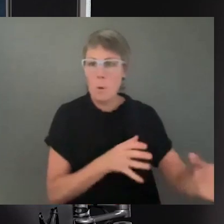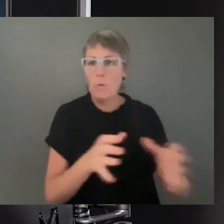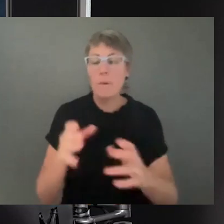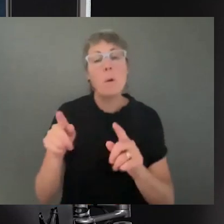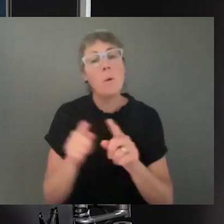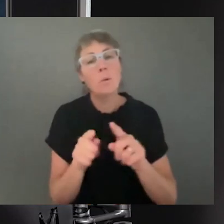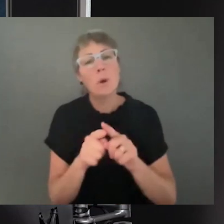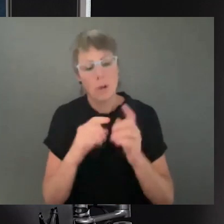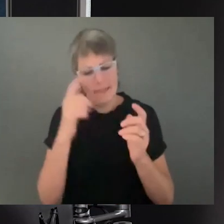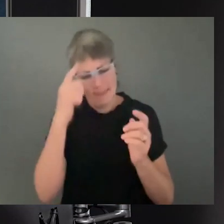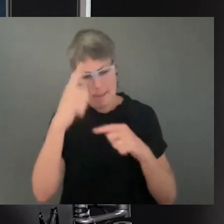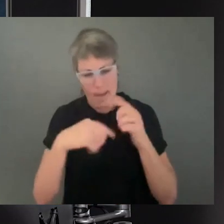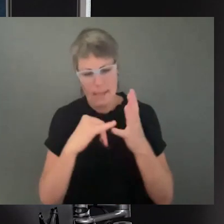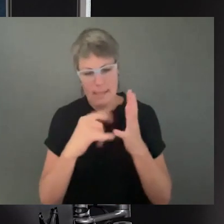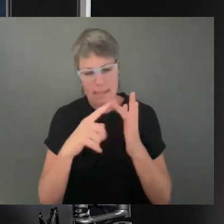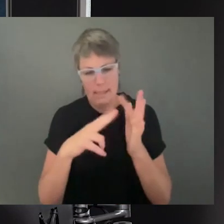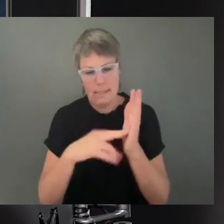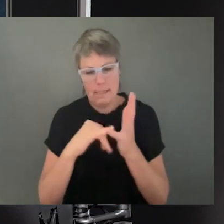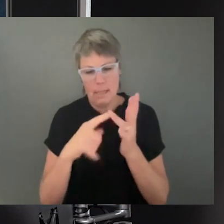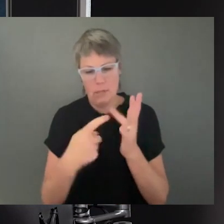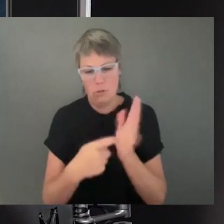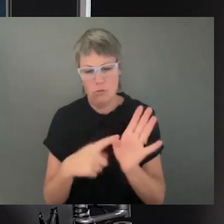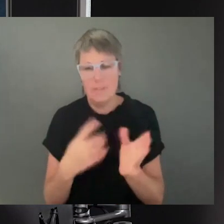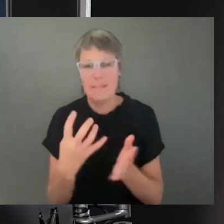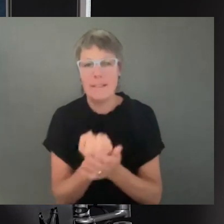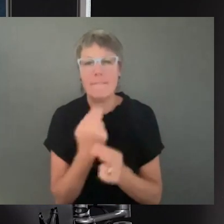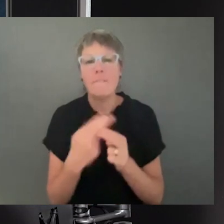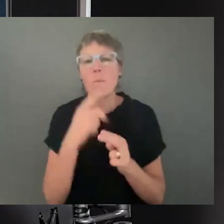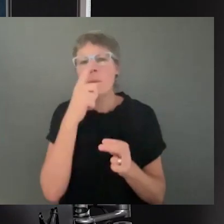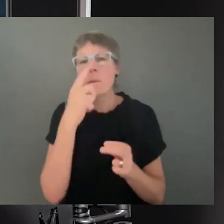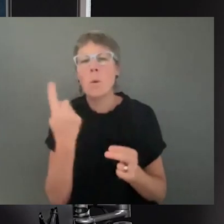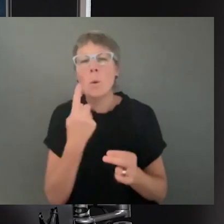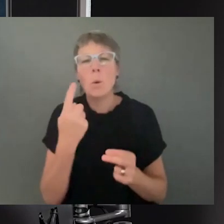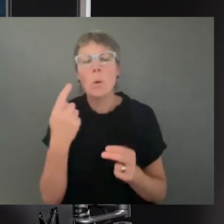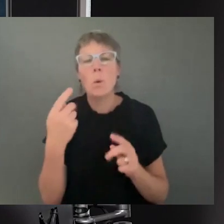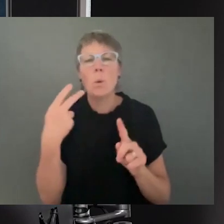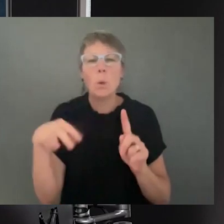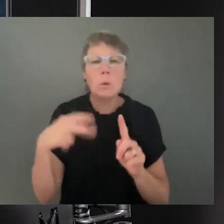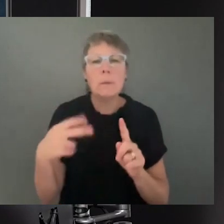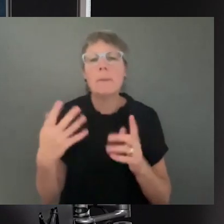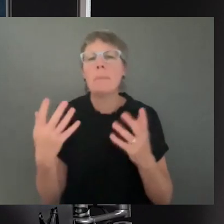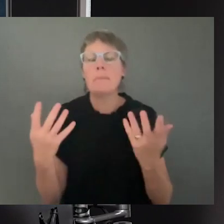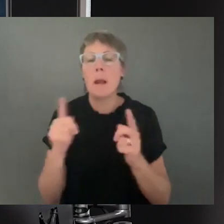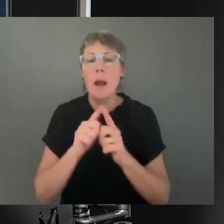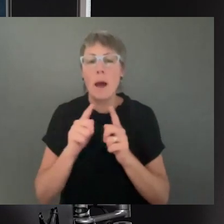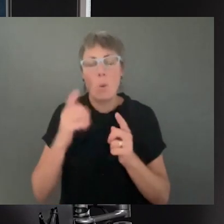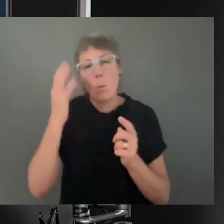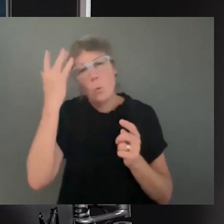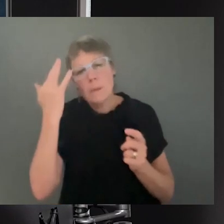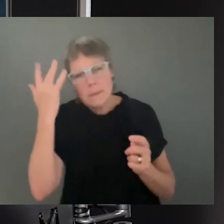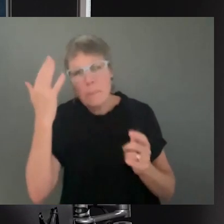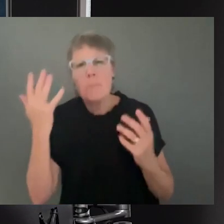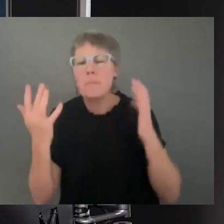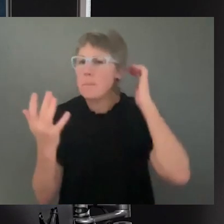well. So creating spaces that there is low sound or lower lights, or areas within the cafe